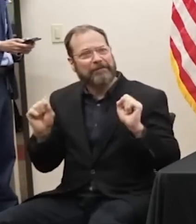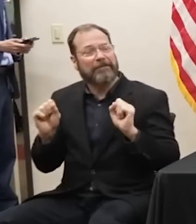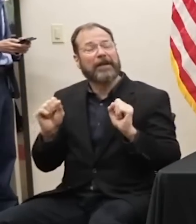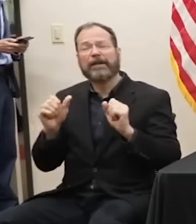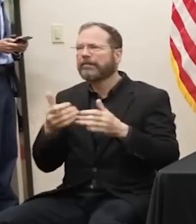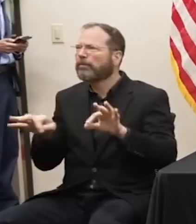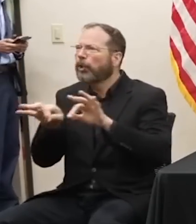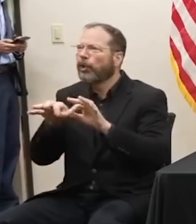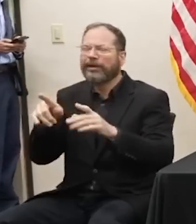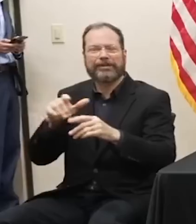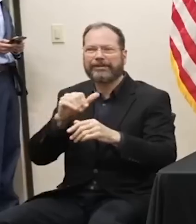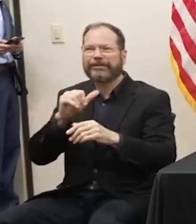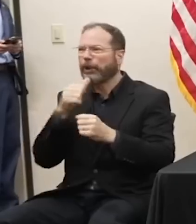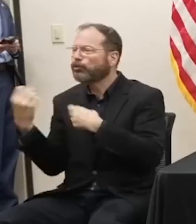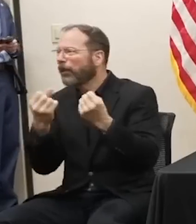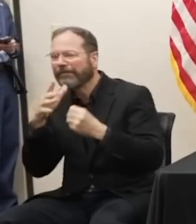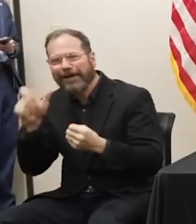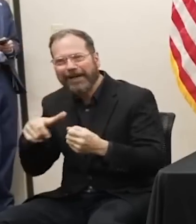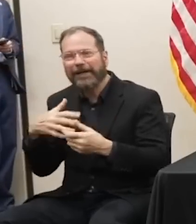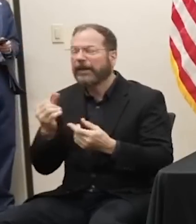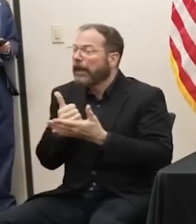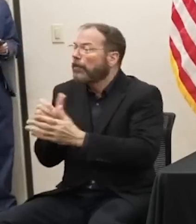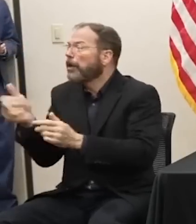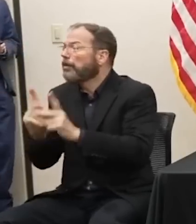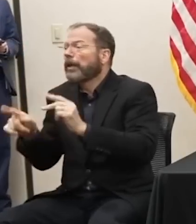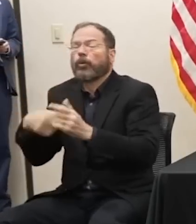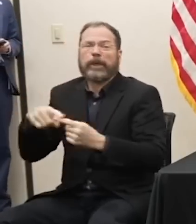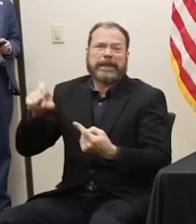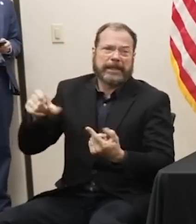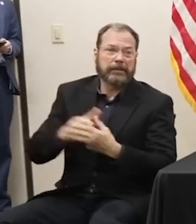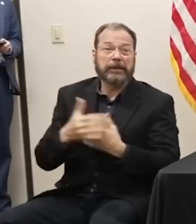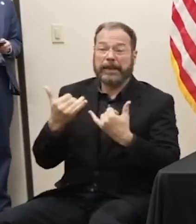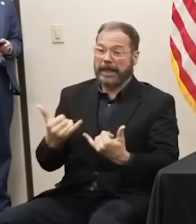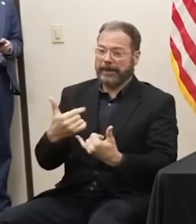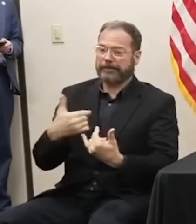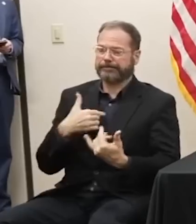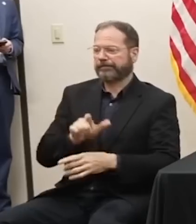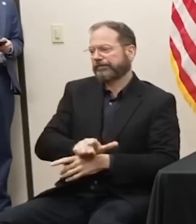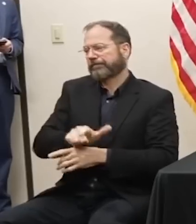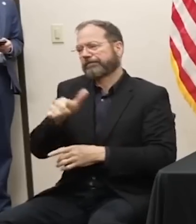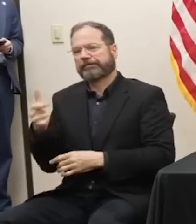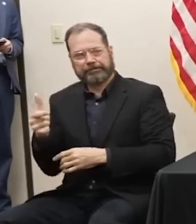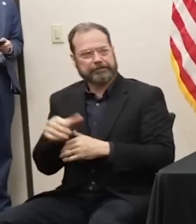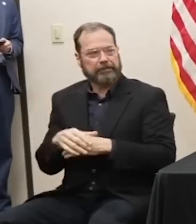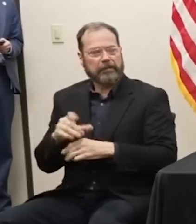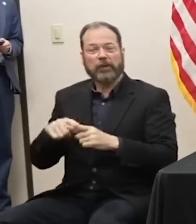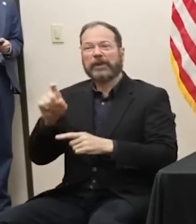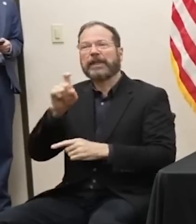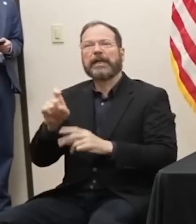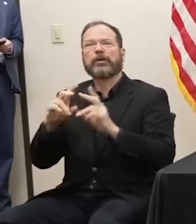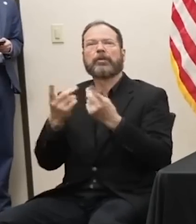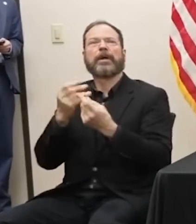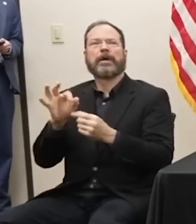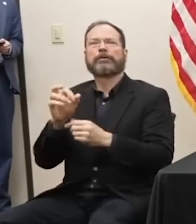you stay off the roadways and assist others as needed. At this time, I will pass to the Texas